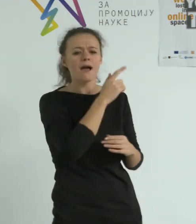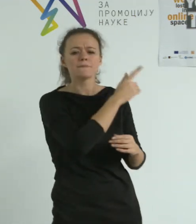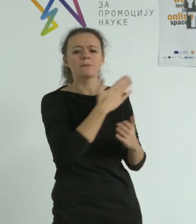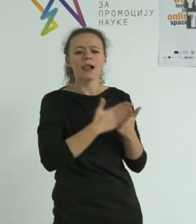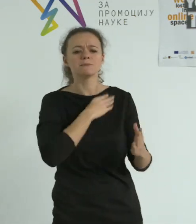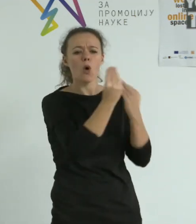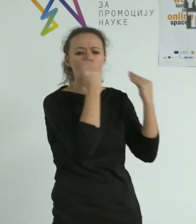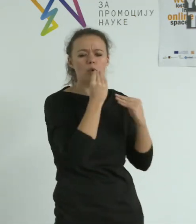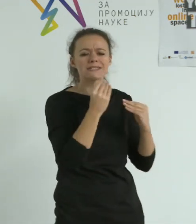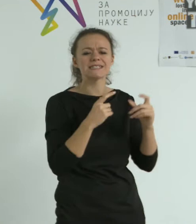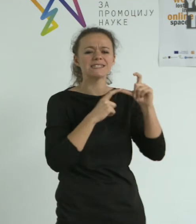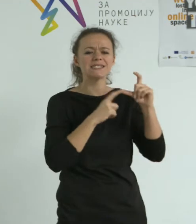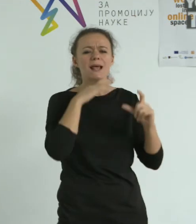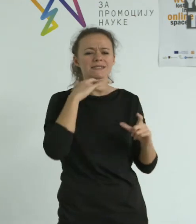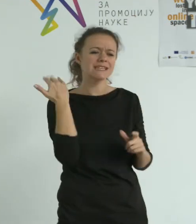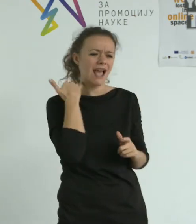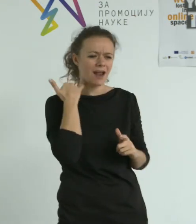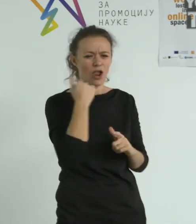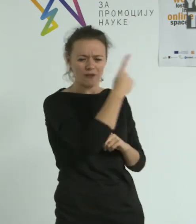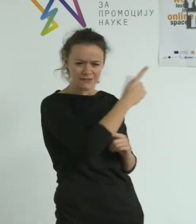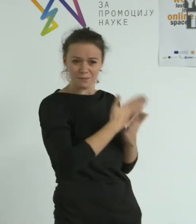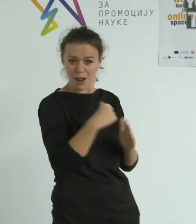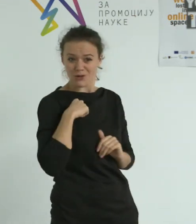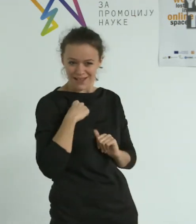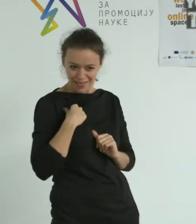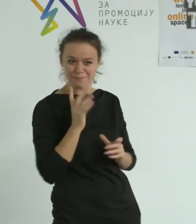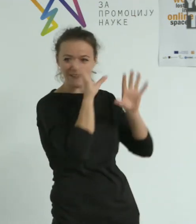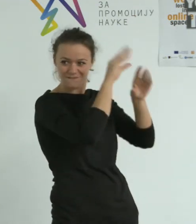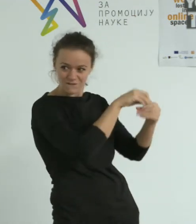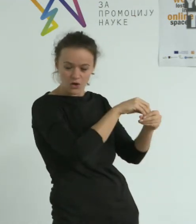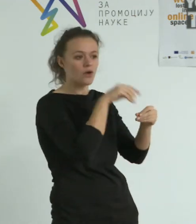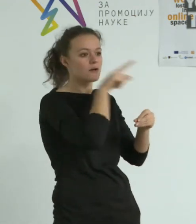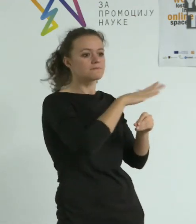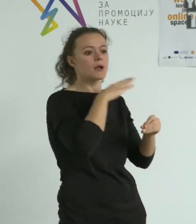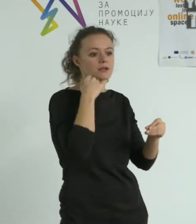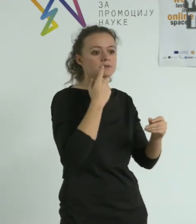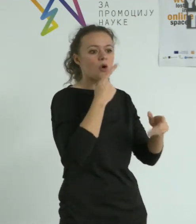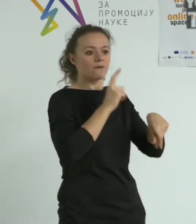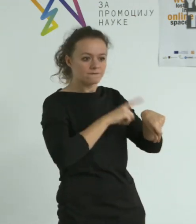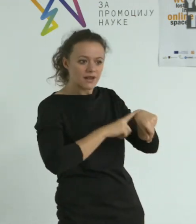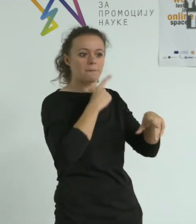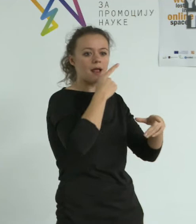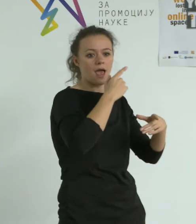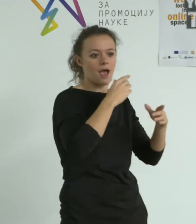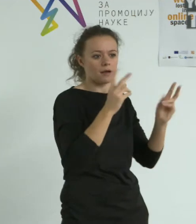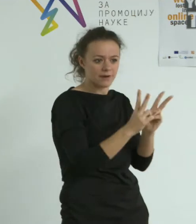it was very interesting because we had very brief time to work, and it